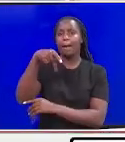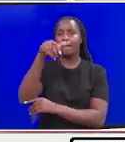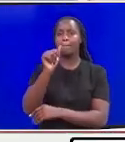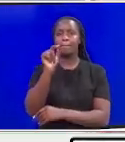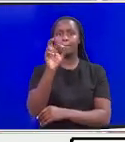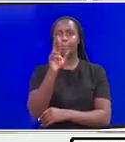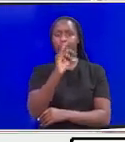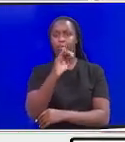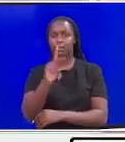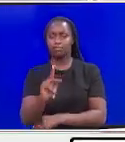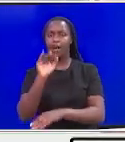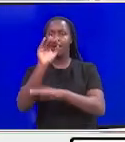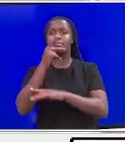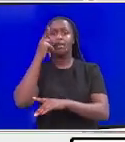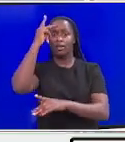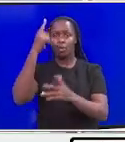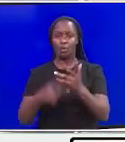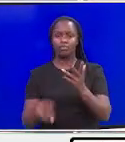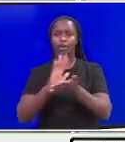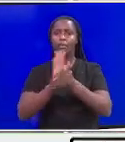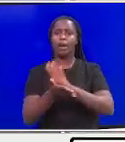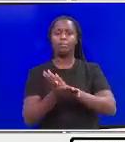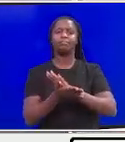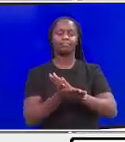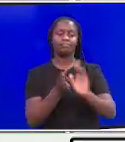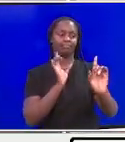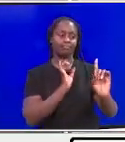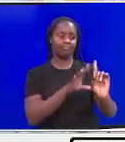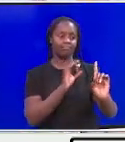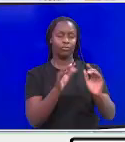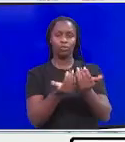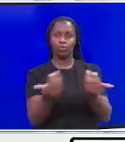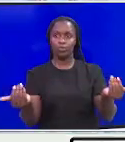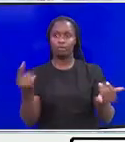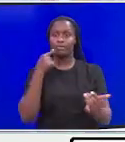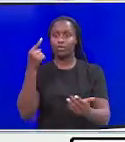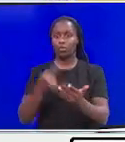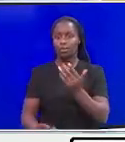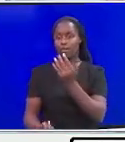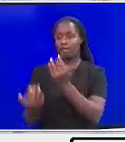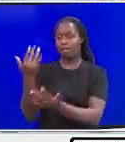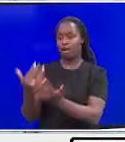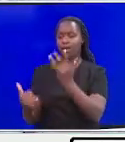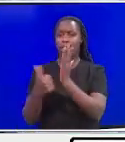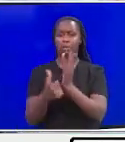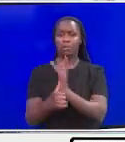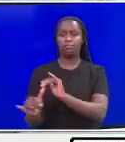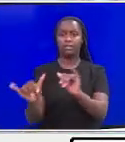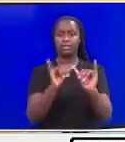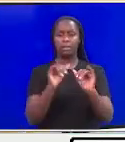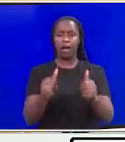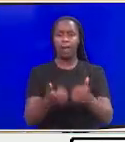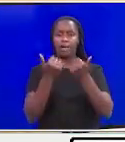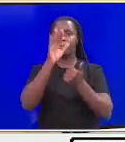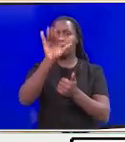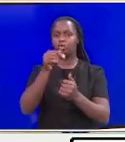Olentutu has called on parents to take the lead in advising their children, citing that incidents of fire are often caused by rogue